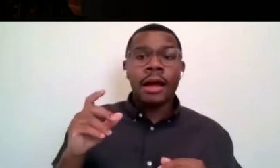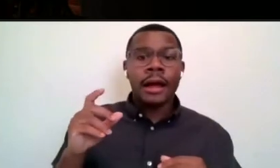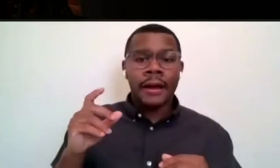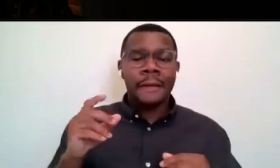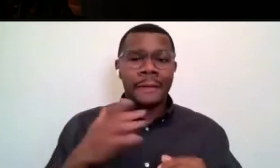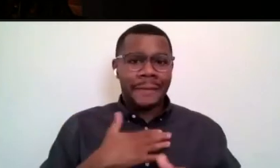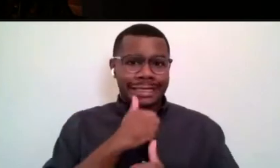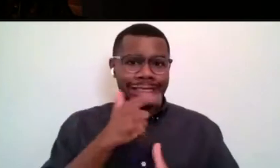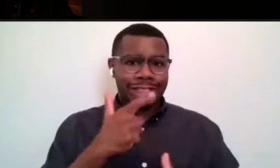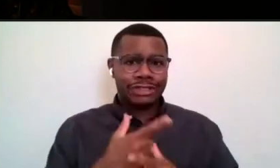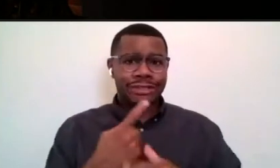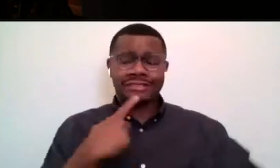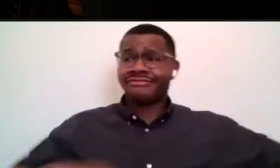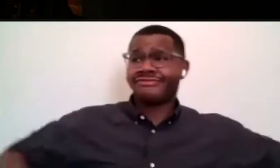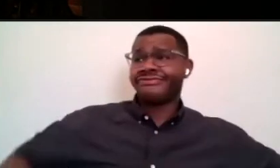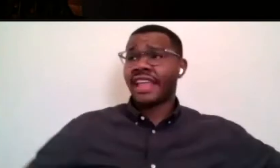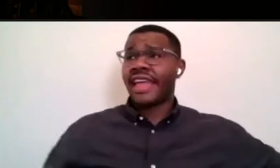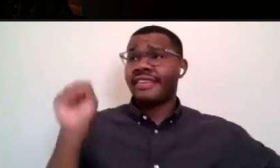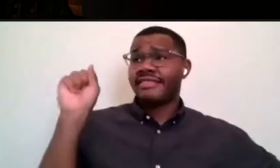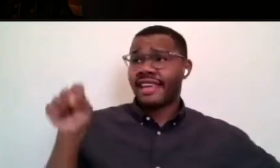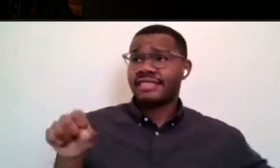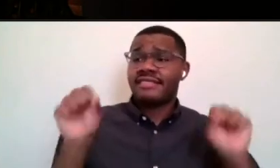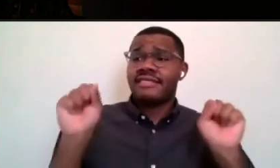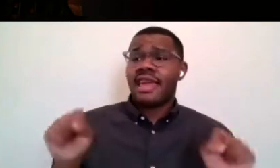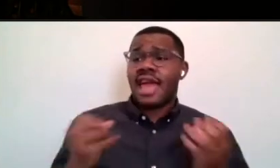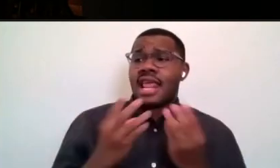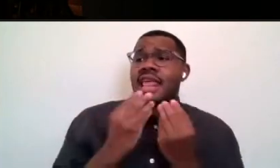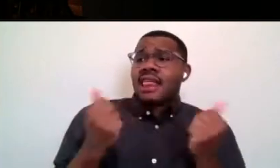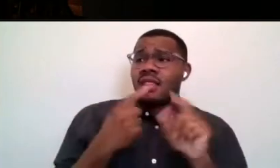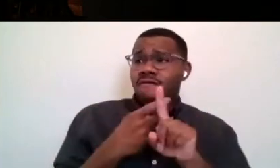Anyway, wonderful. But I just believe in